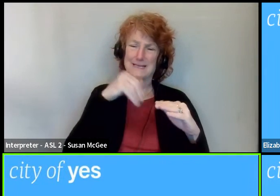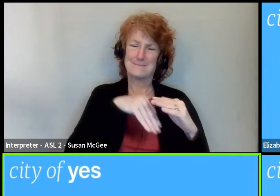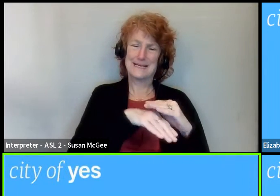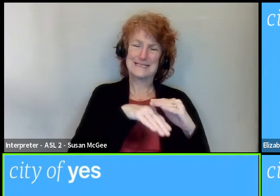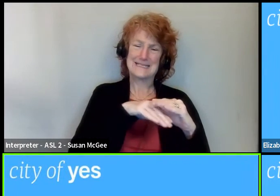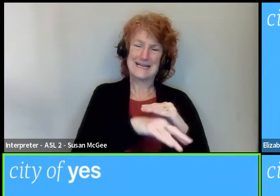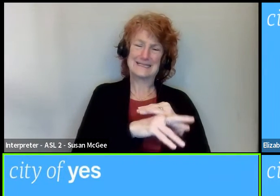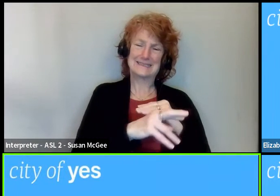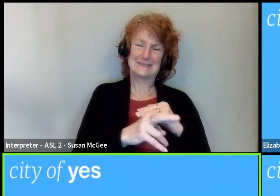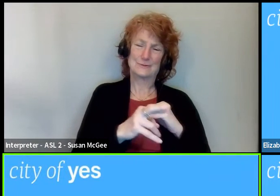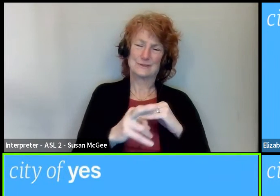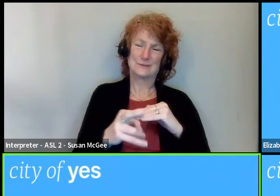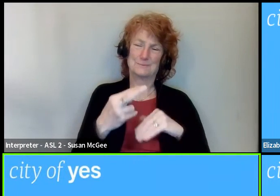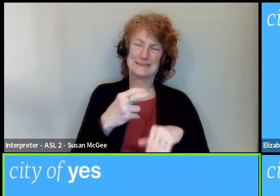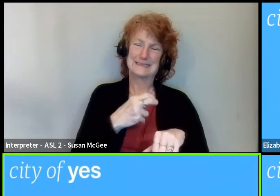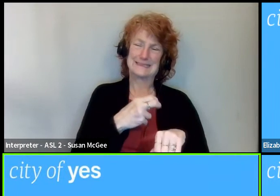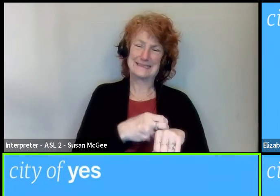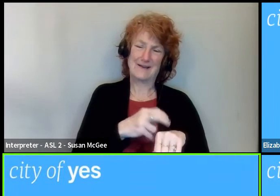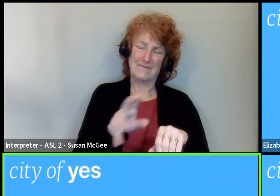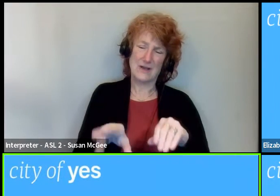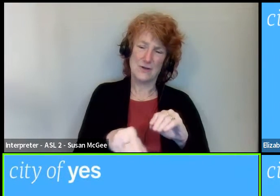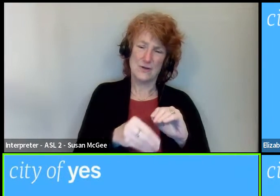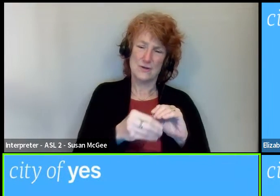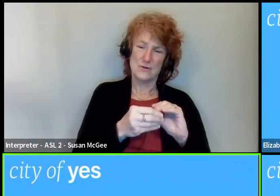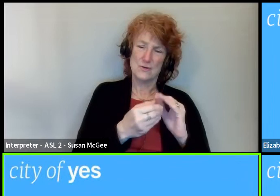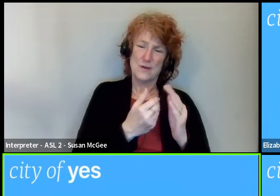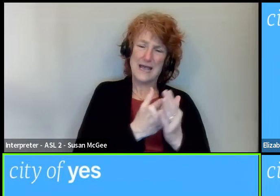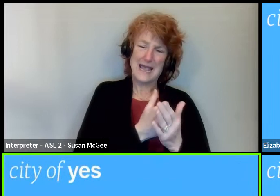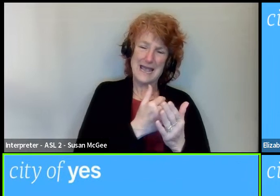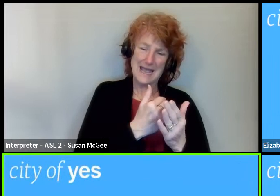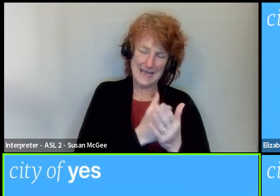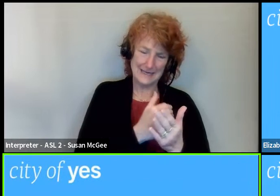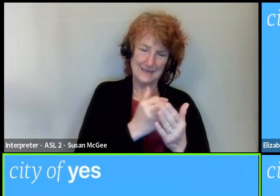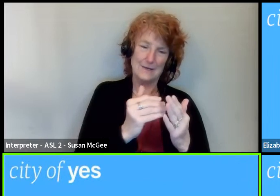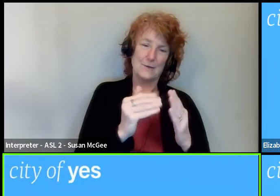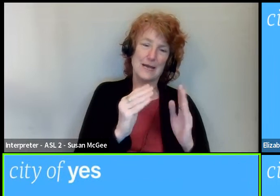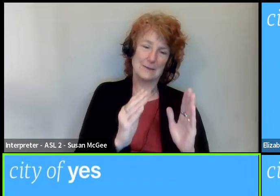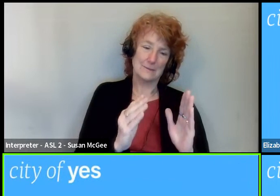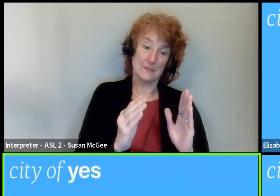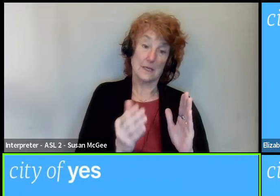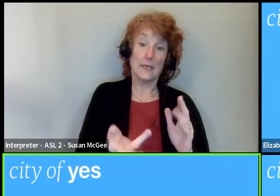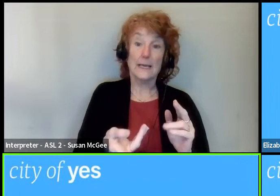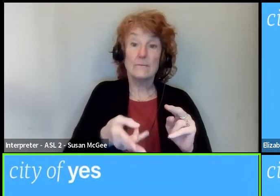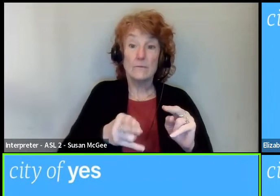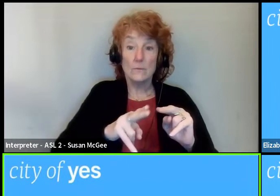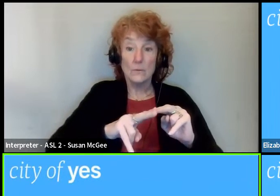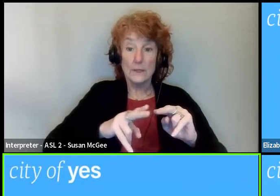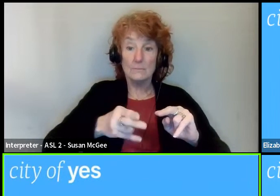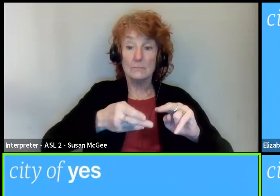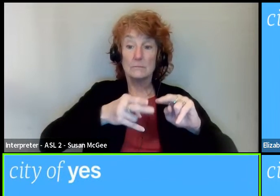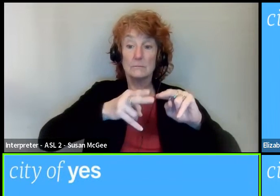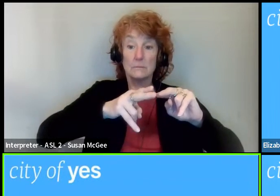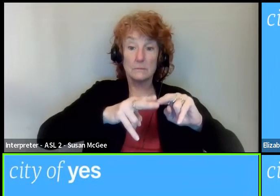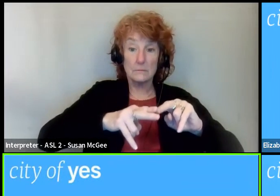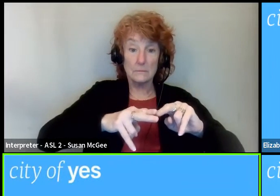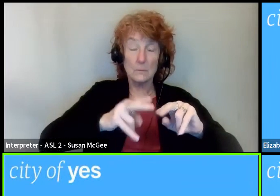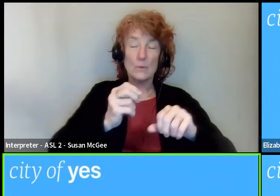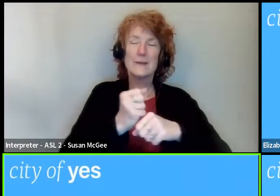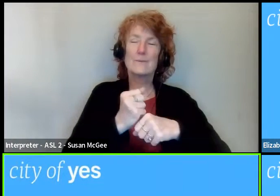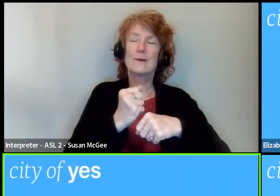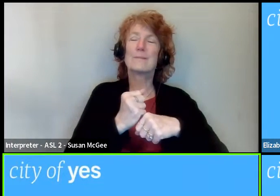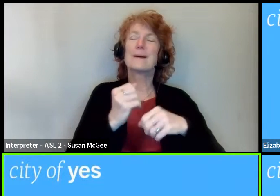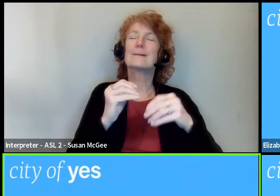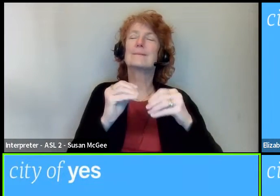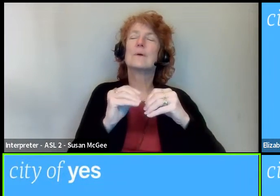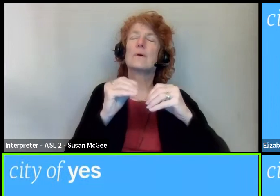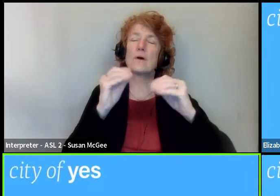housing. If we enable incremental housing growth citywide, as we've proposed here, we'll create more housing opportunities in each neighborhood. That'll